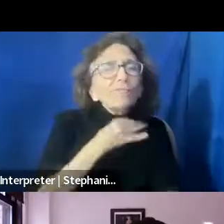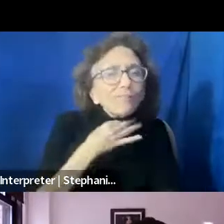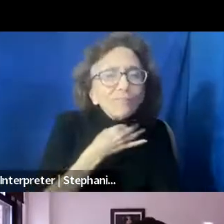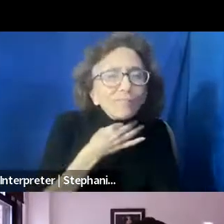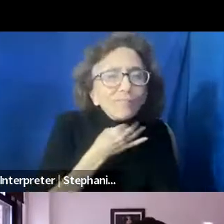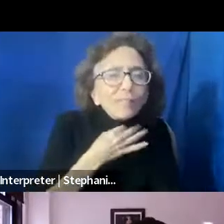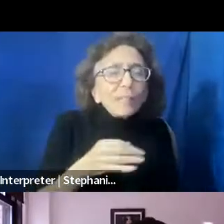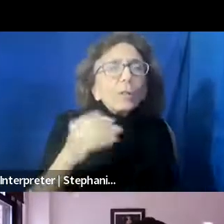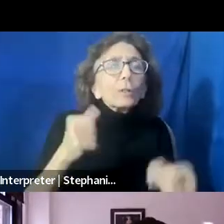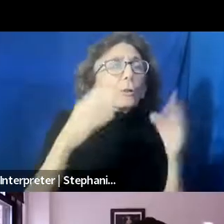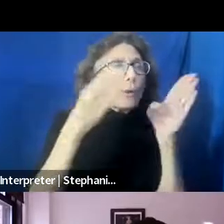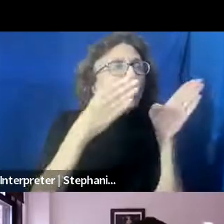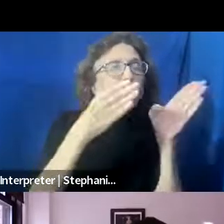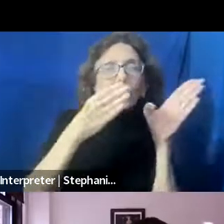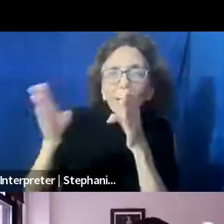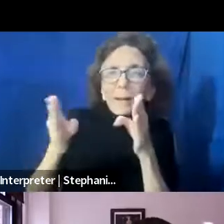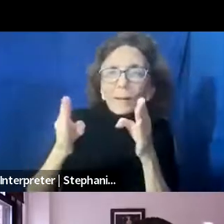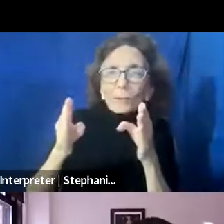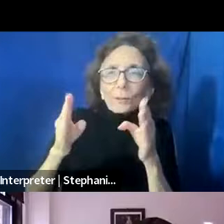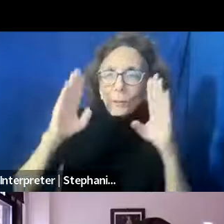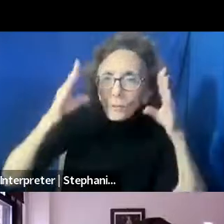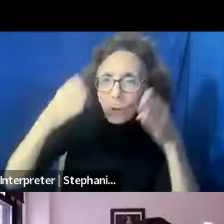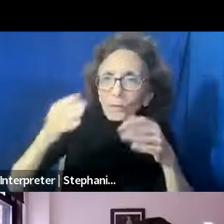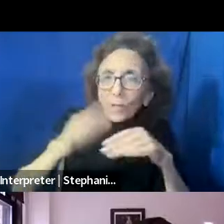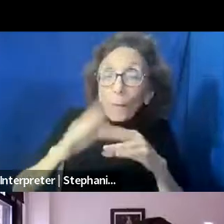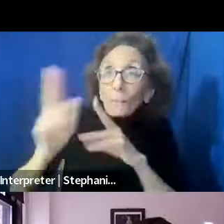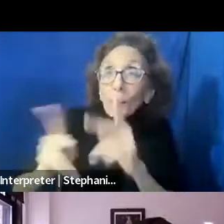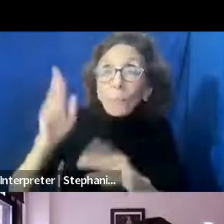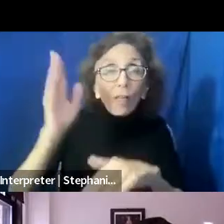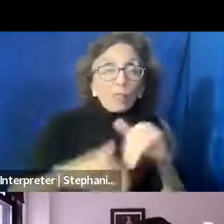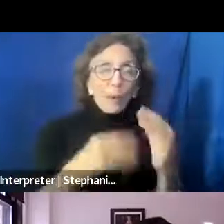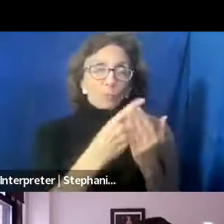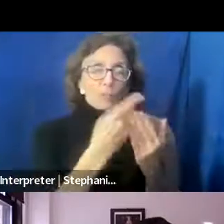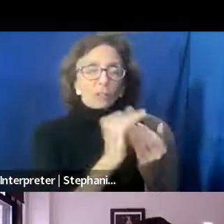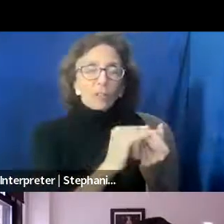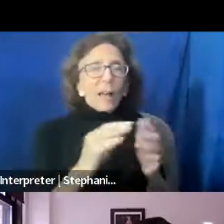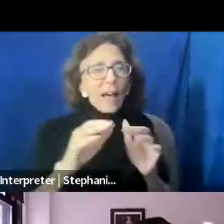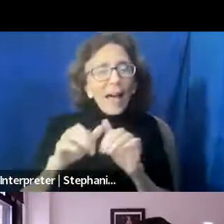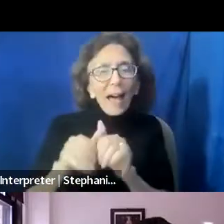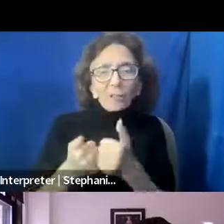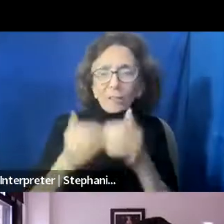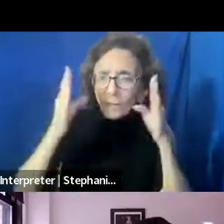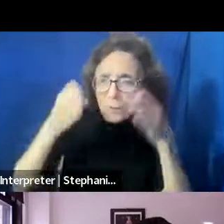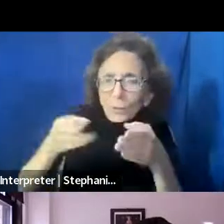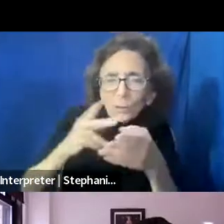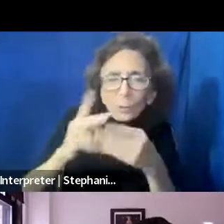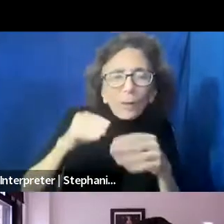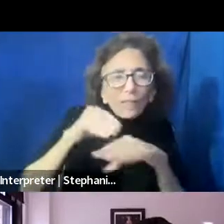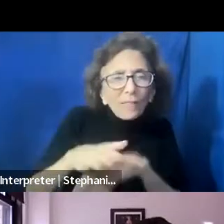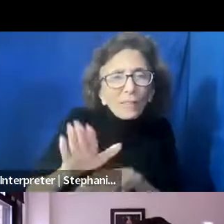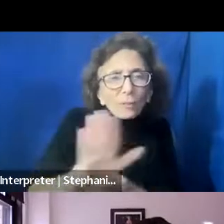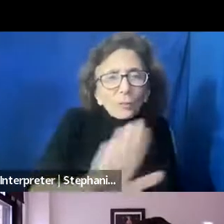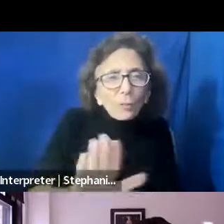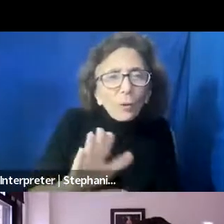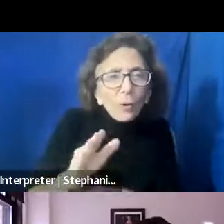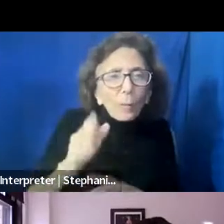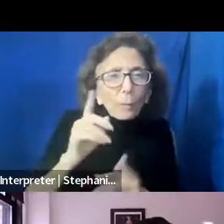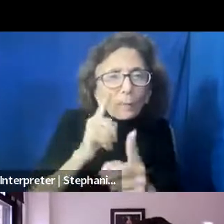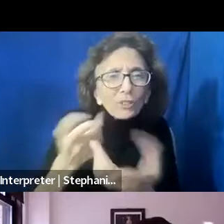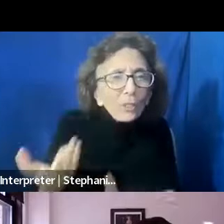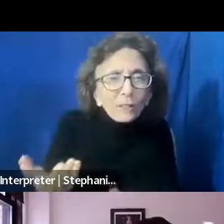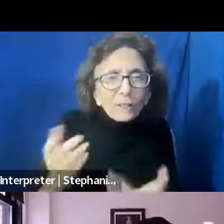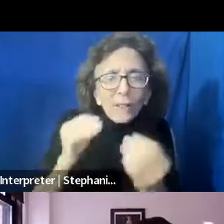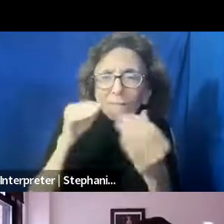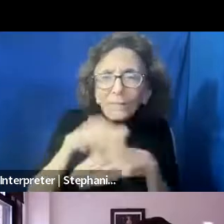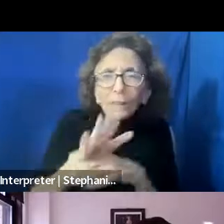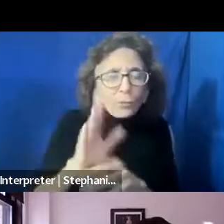in focus to the people has impacted your mission and your programming. And you pointed